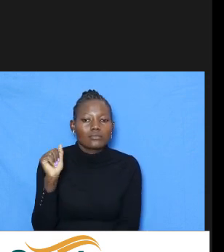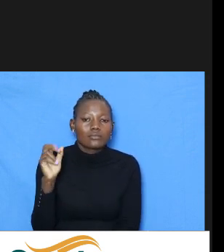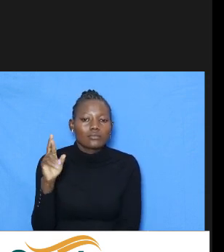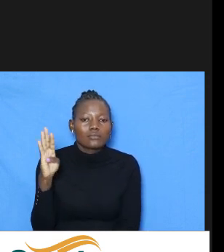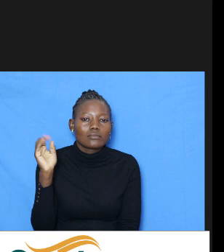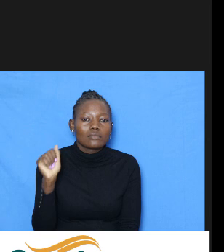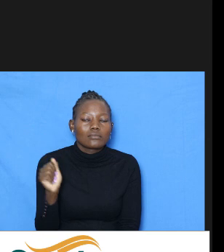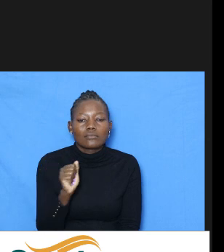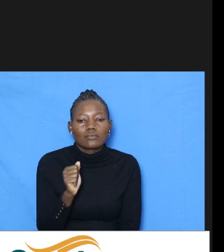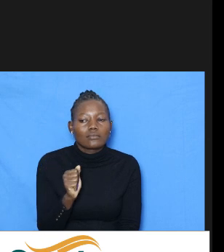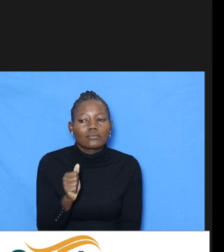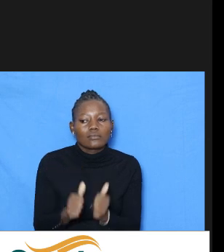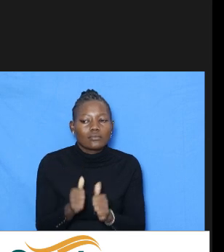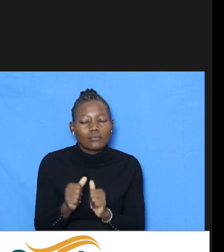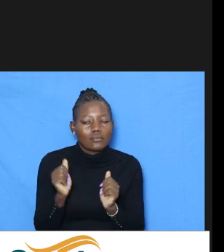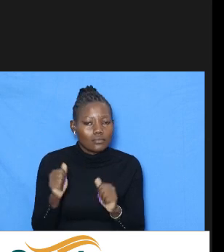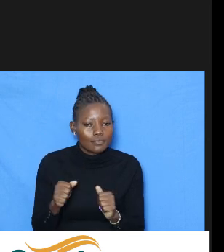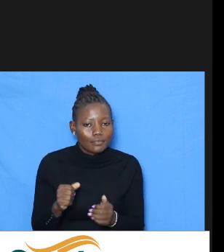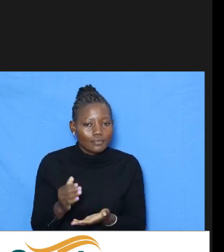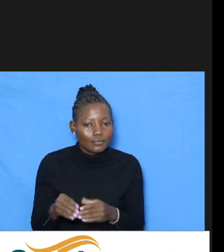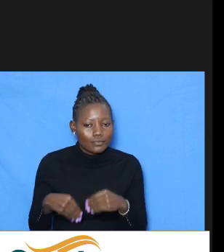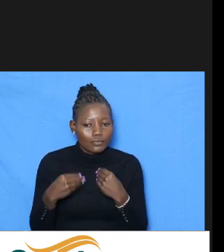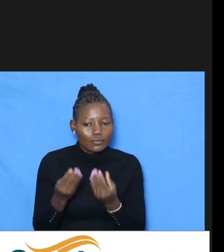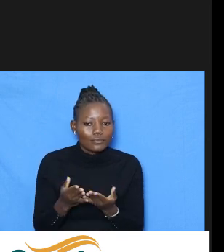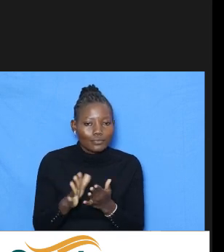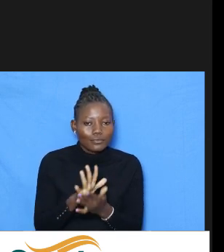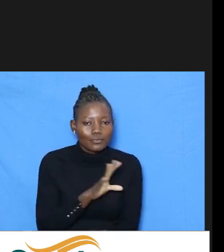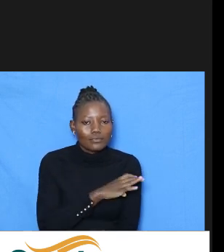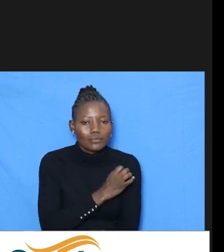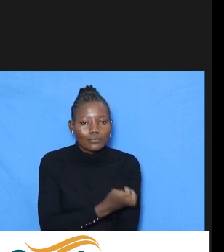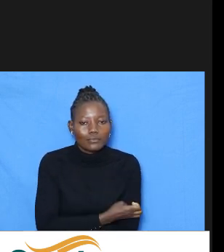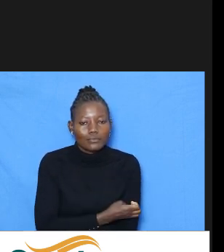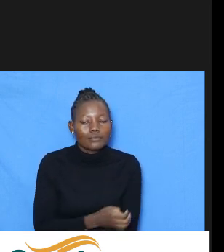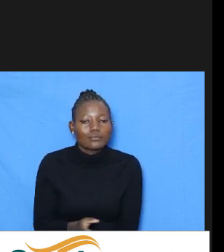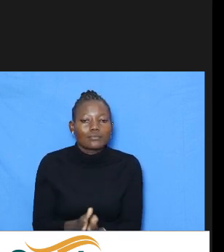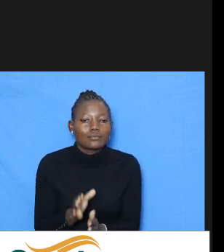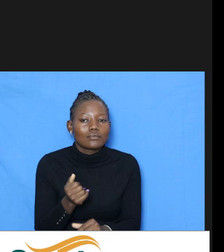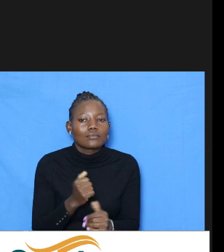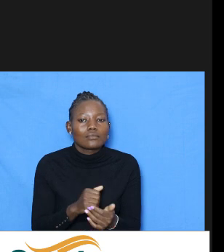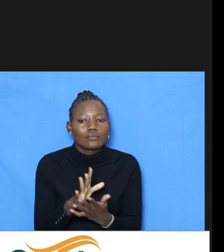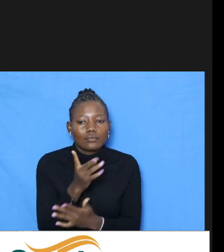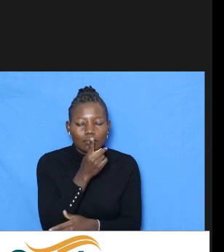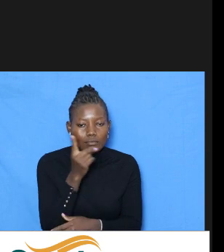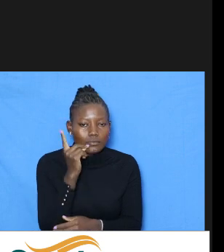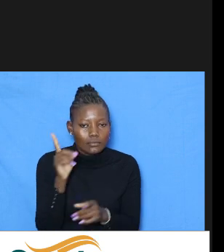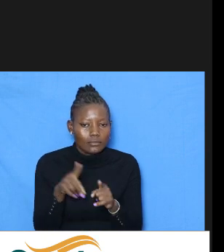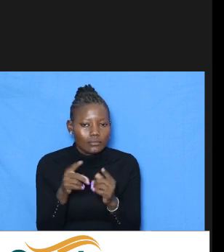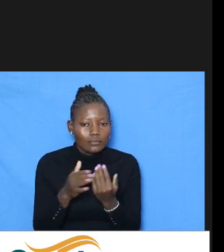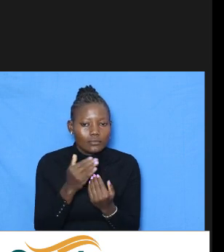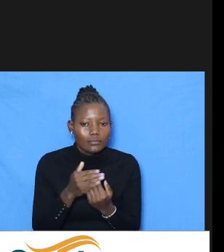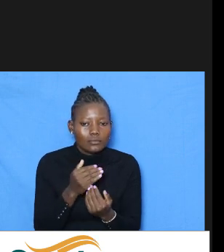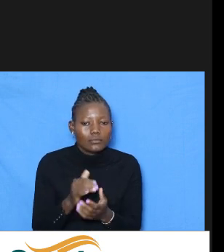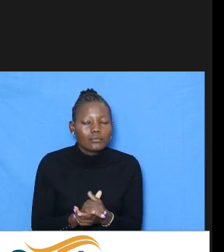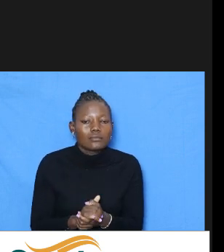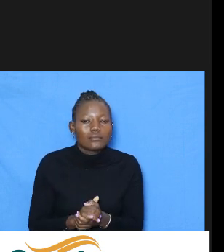allowed limits that can be able to provide them taking care of their hydration as well, but also taking care of their energy.